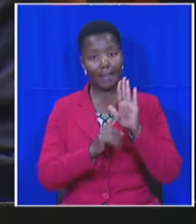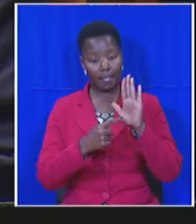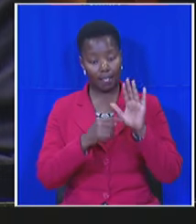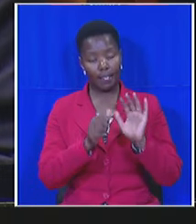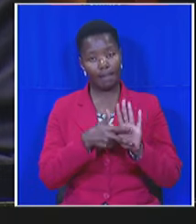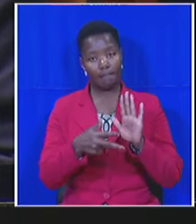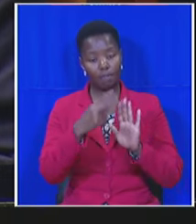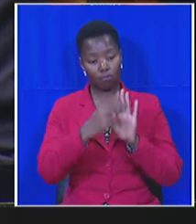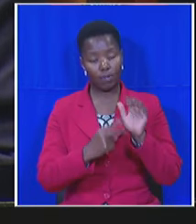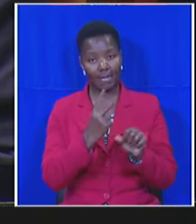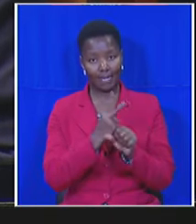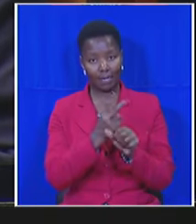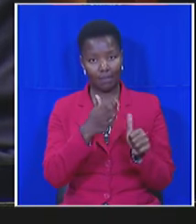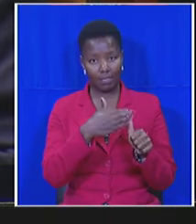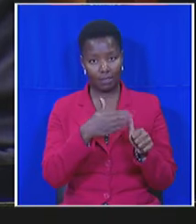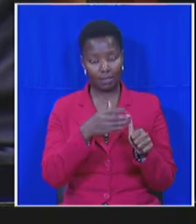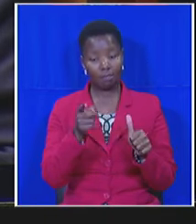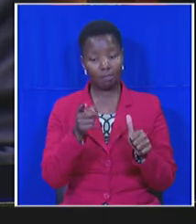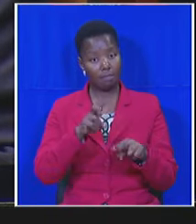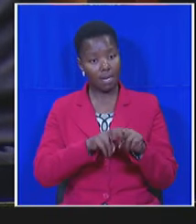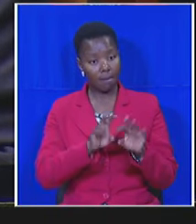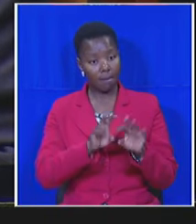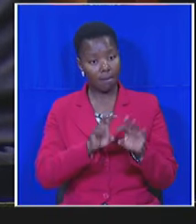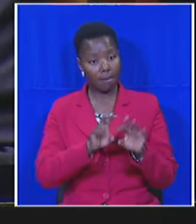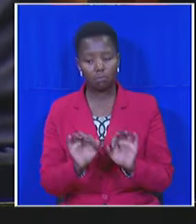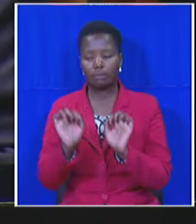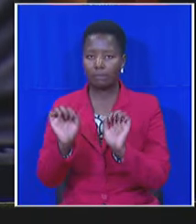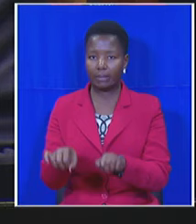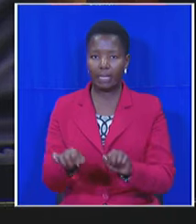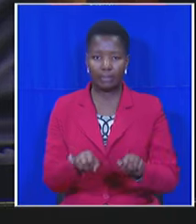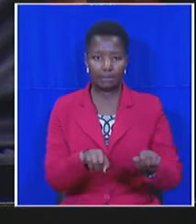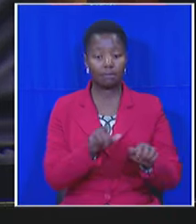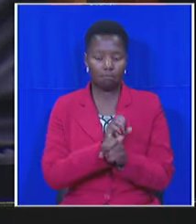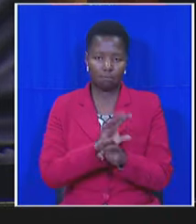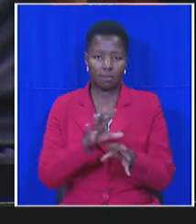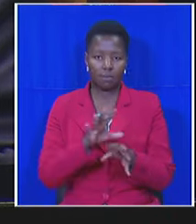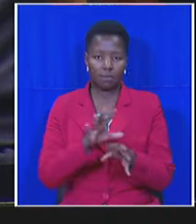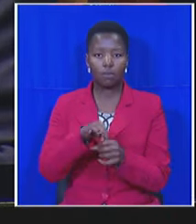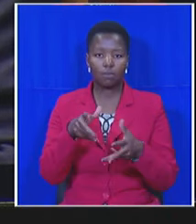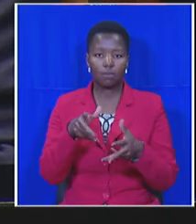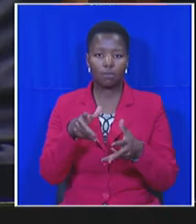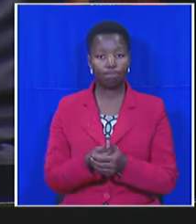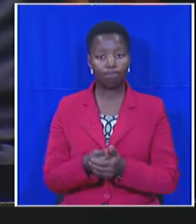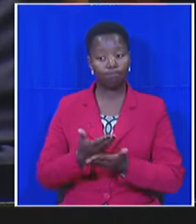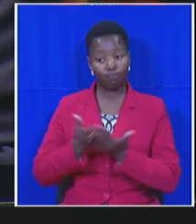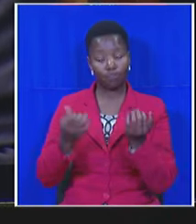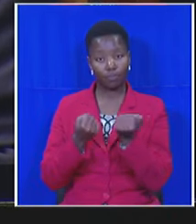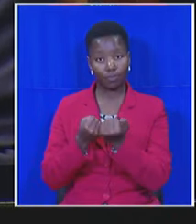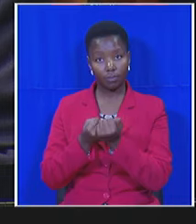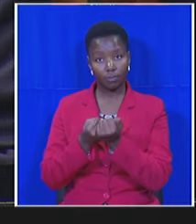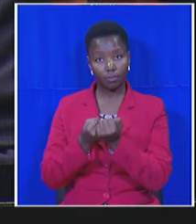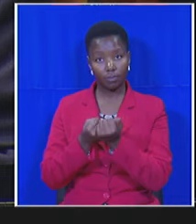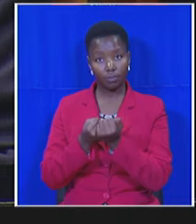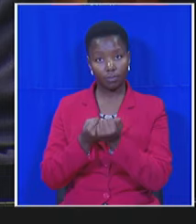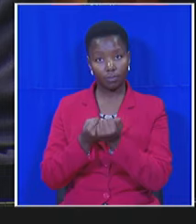their allocated seats? Voting will now commence. Those in favor of the bill being read a second